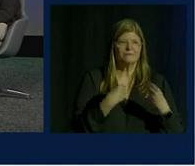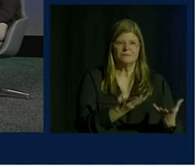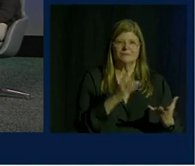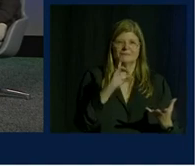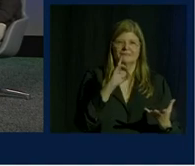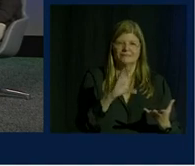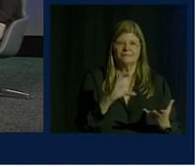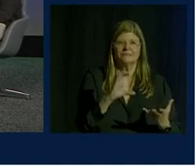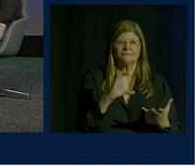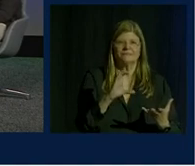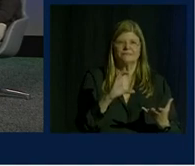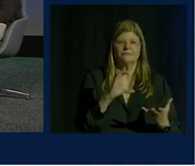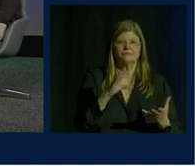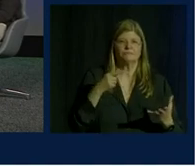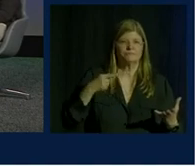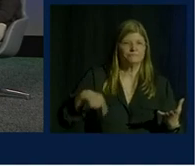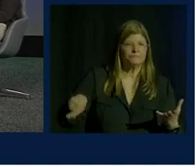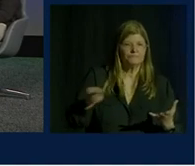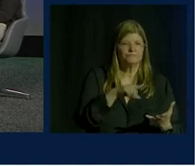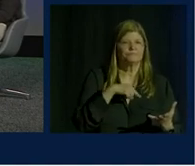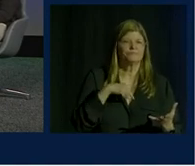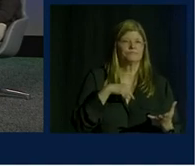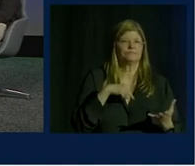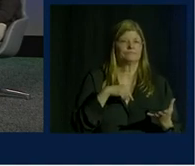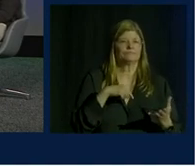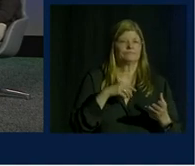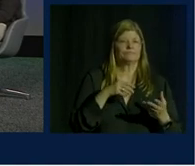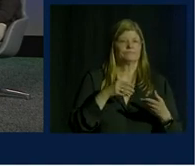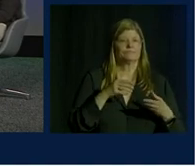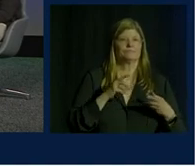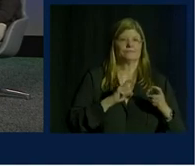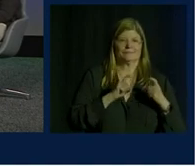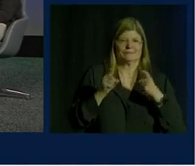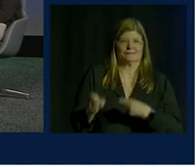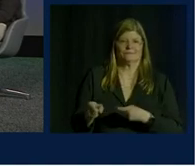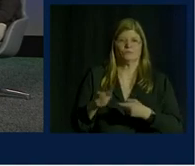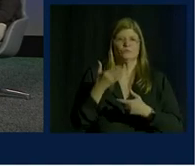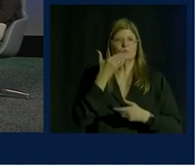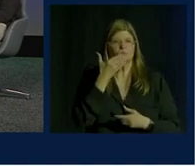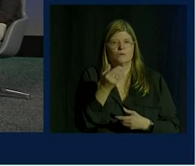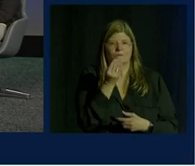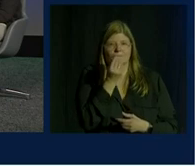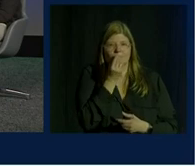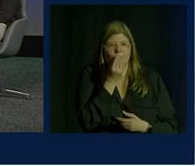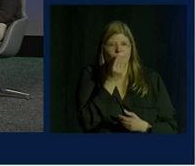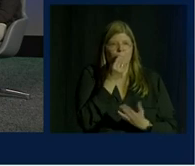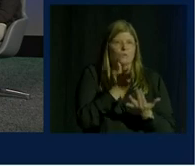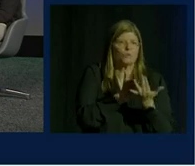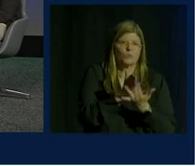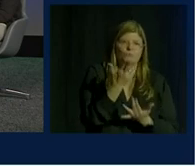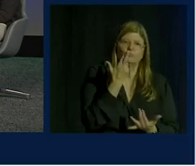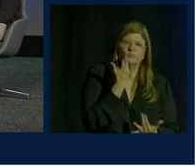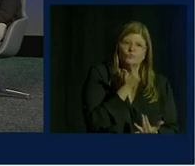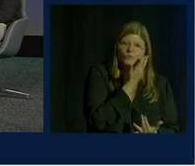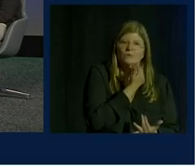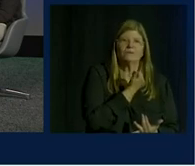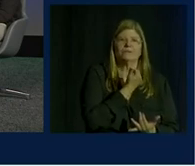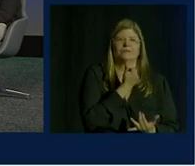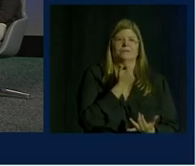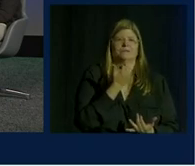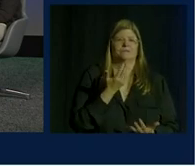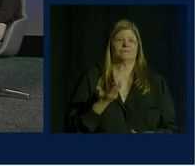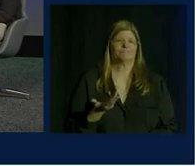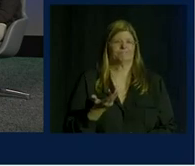so much for being here, delivers also goods, food through restaurants and the like. I'd love for them to talk a little